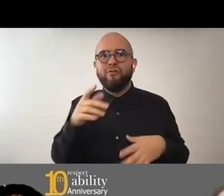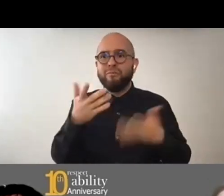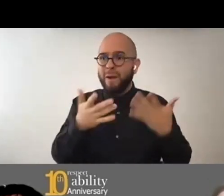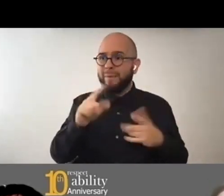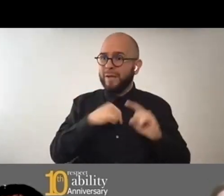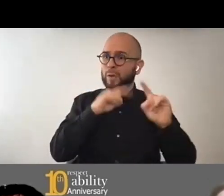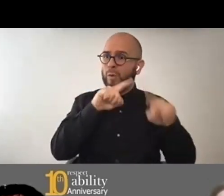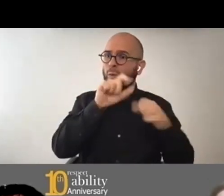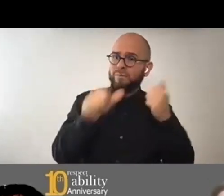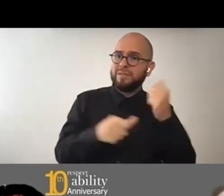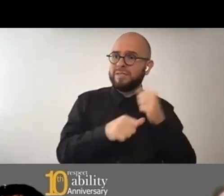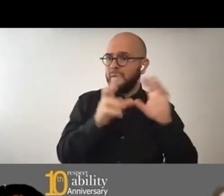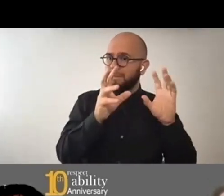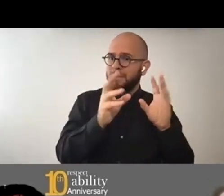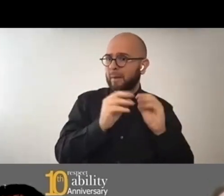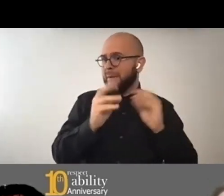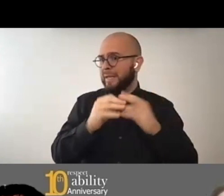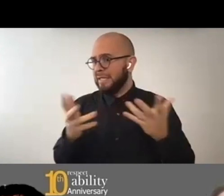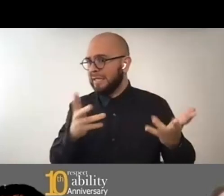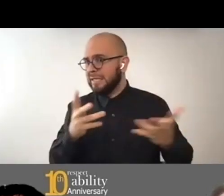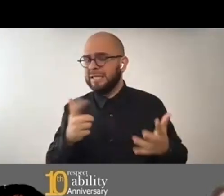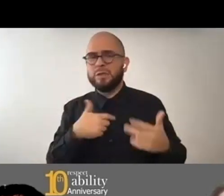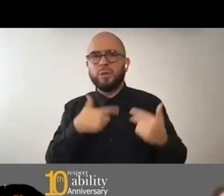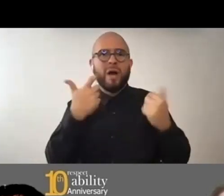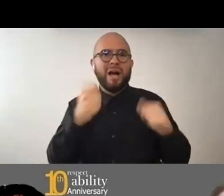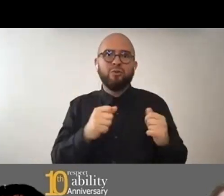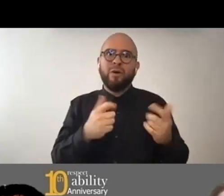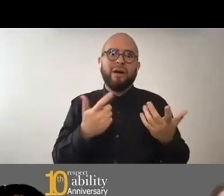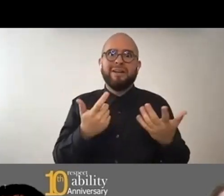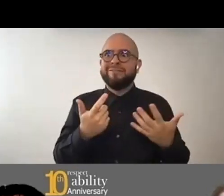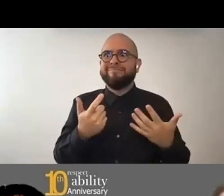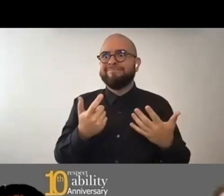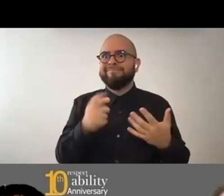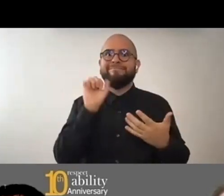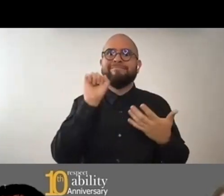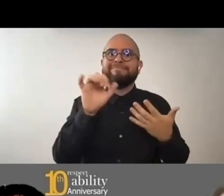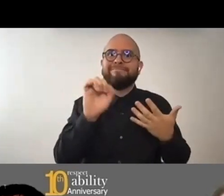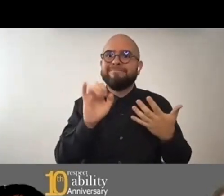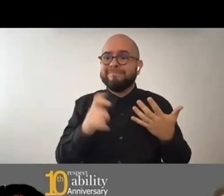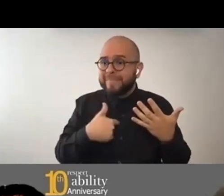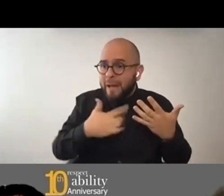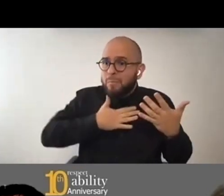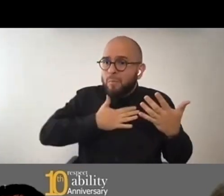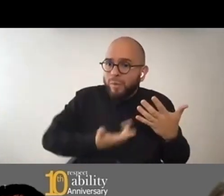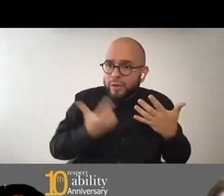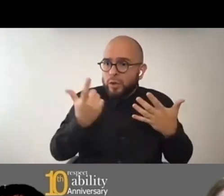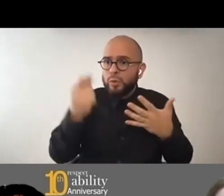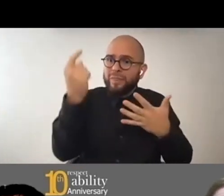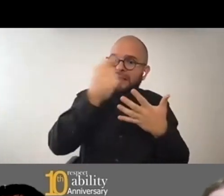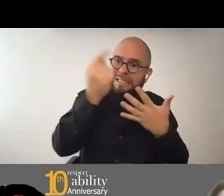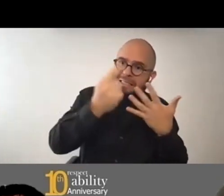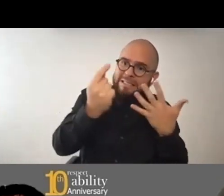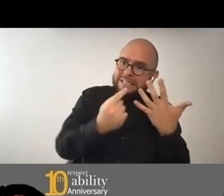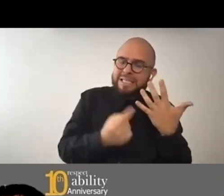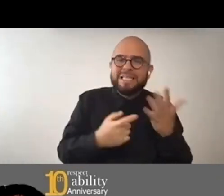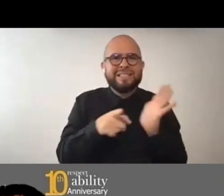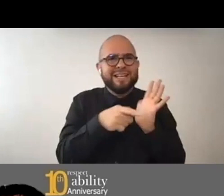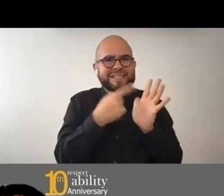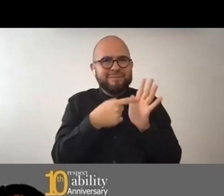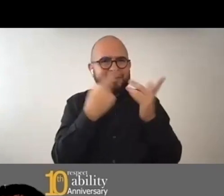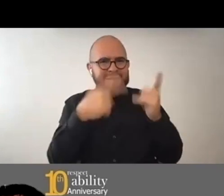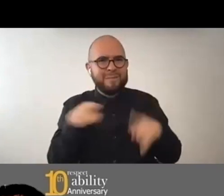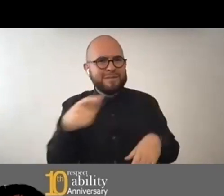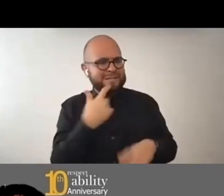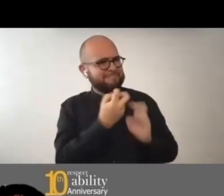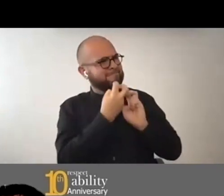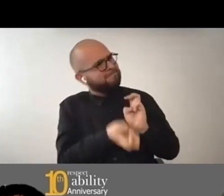So I kind of like itemized for the staff as I went around, like things I was happy to do for them. And sometimes they would say like, oh, you can do that. Like, oh, I didn't know you could do that. And then they